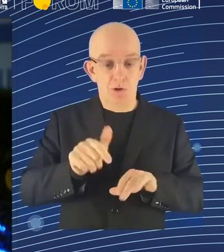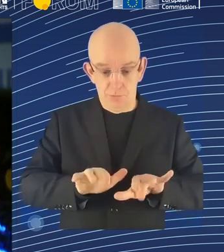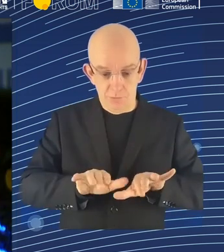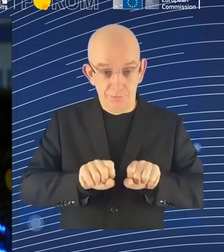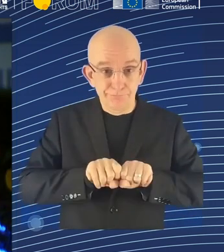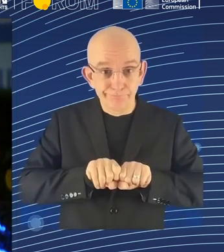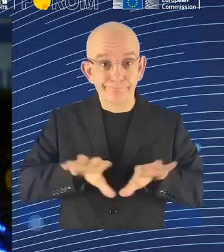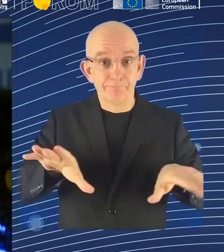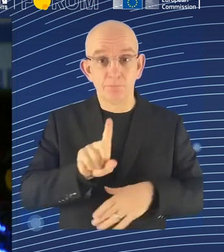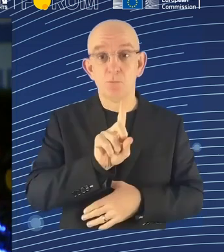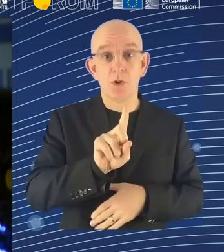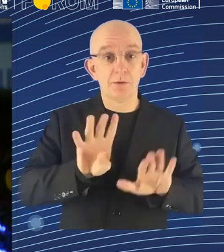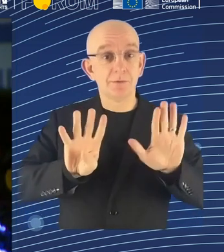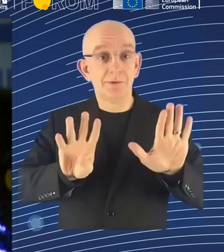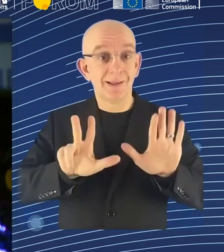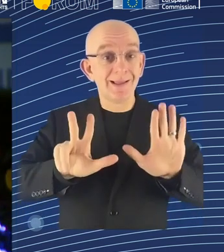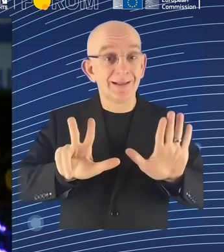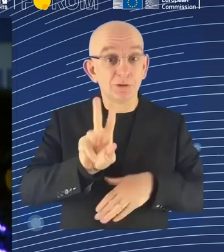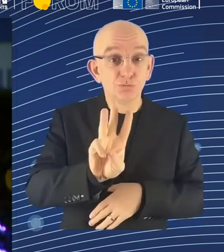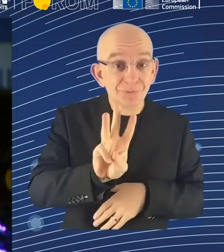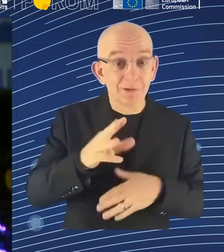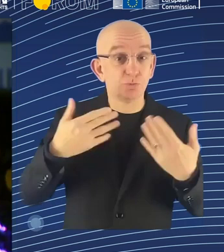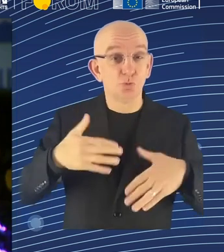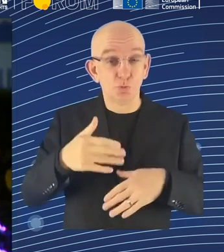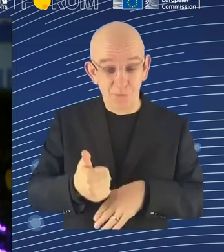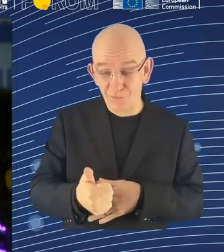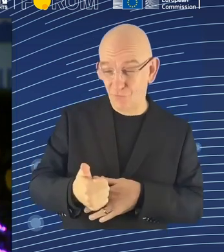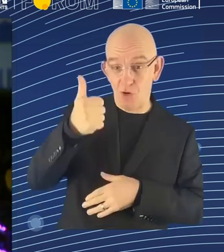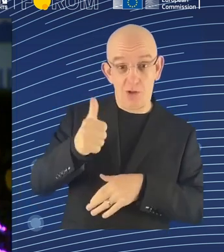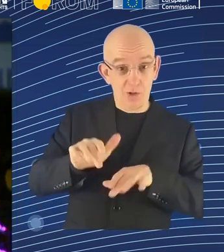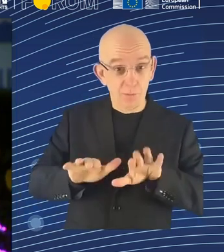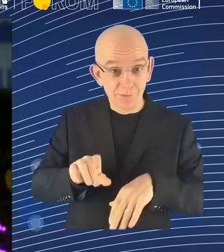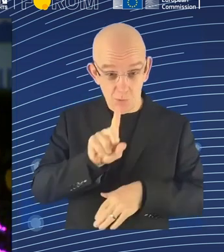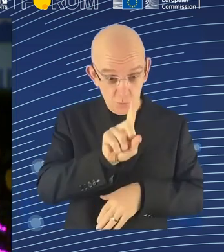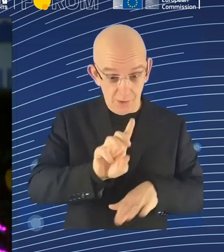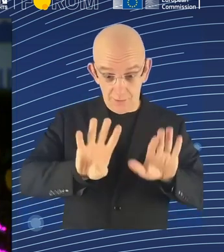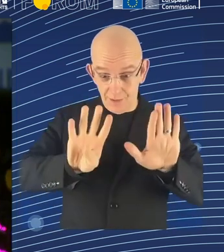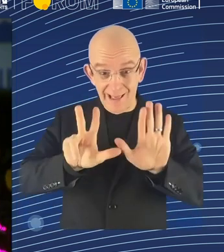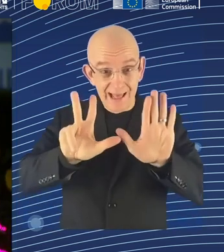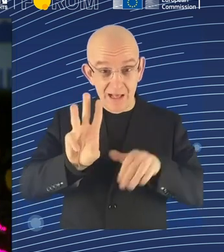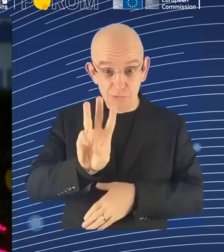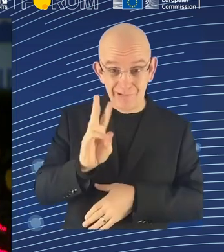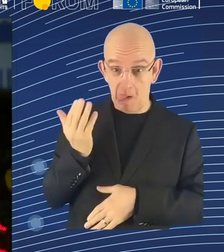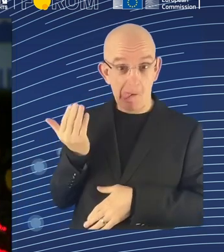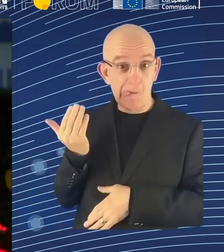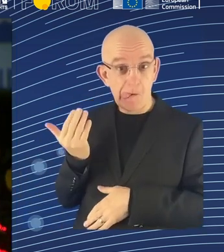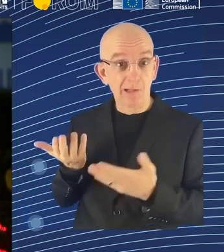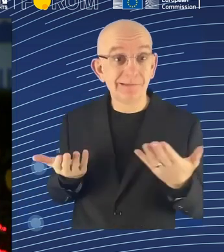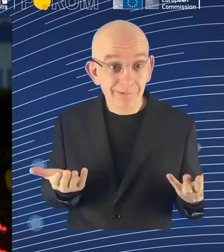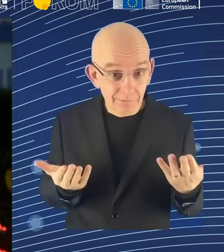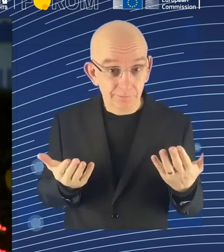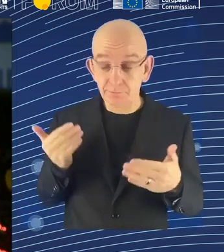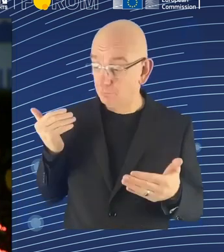25 years later, mini computers, then 25 years later, PCs, then 25 years later, the internet. As you can see,